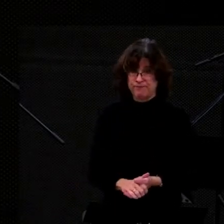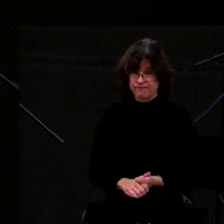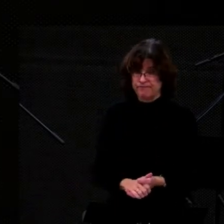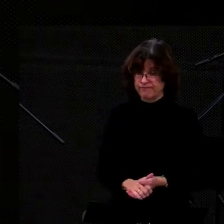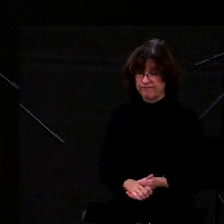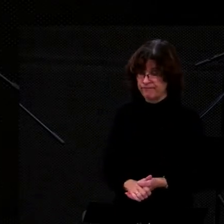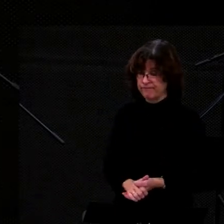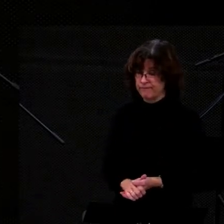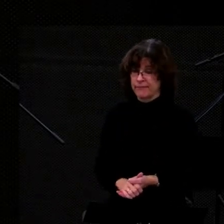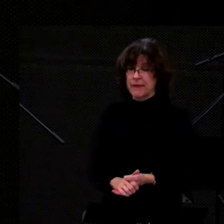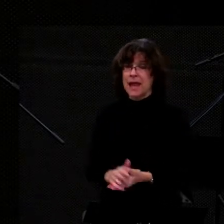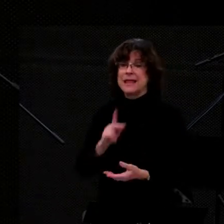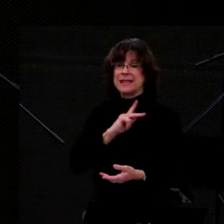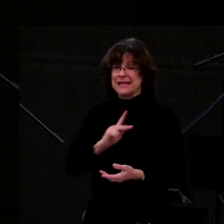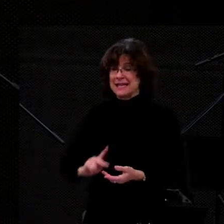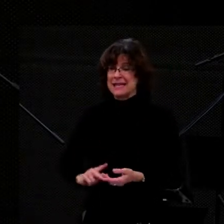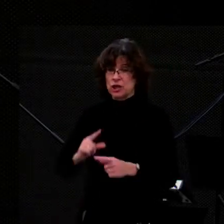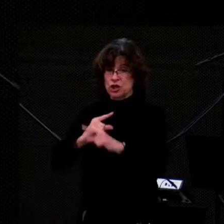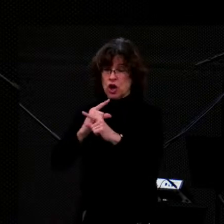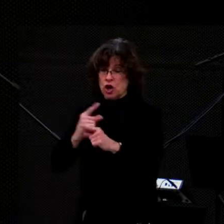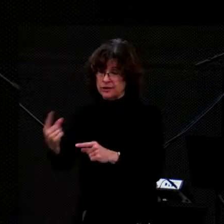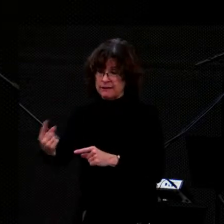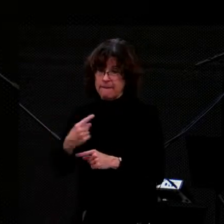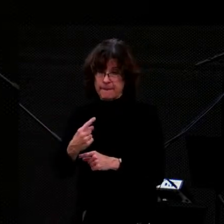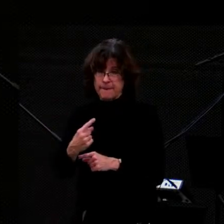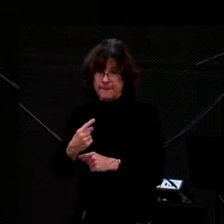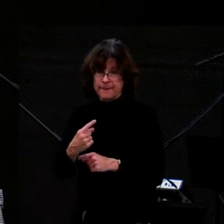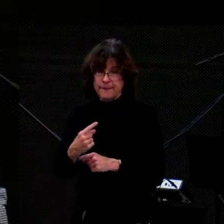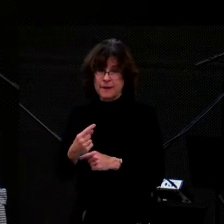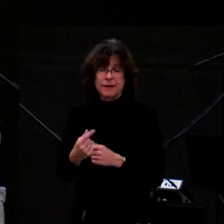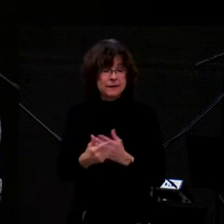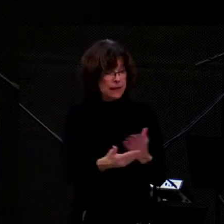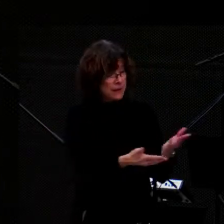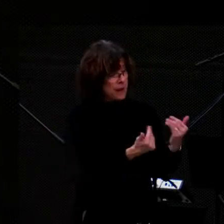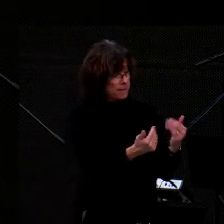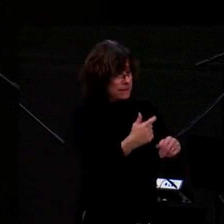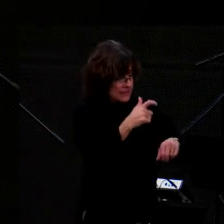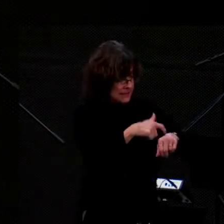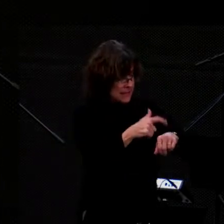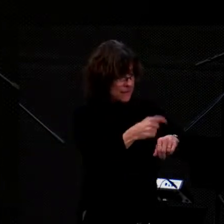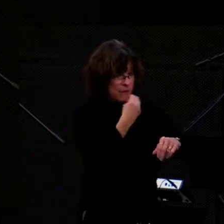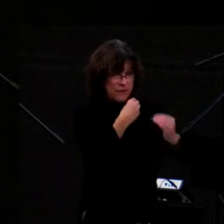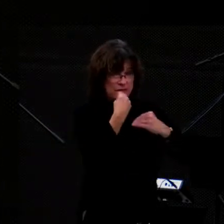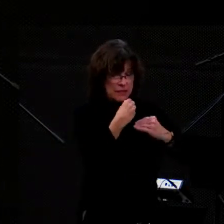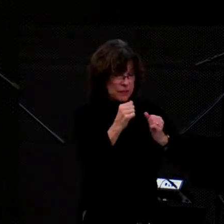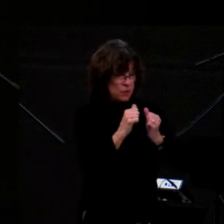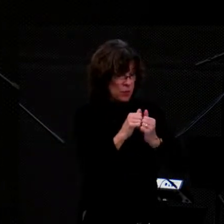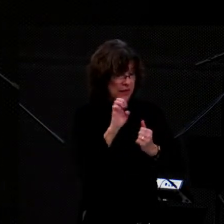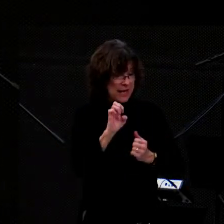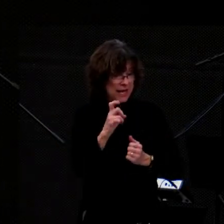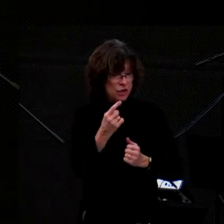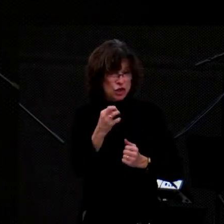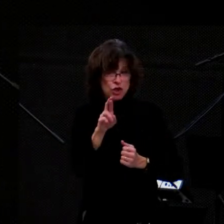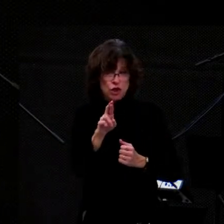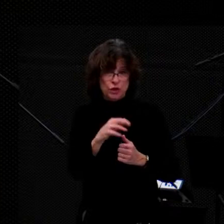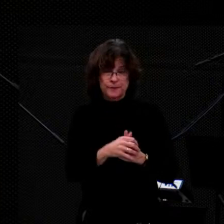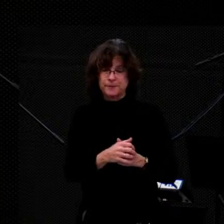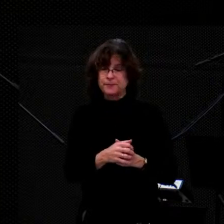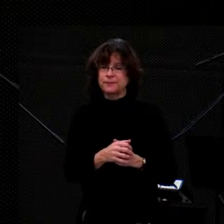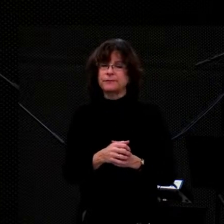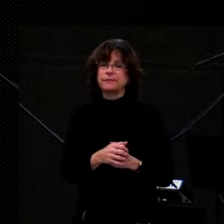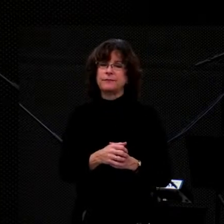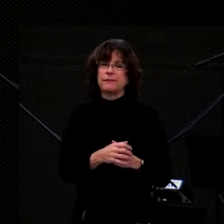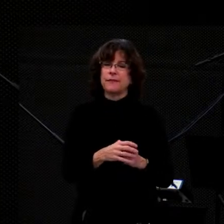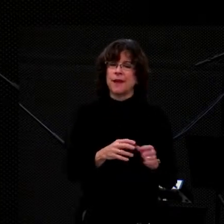him, the king's eunuchs arrived and hurried to bring Haman to the feast that Esther had prepared. Haman's wife, Zeresh,